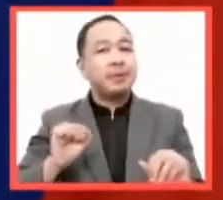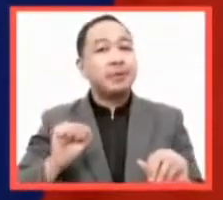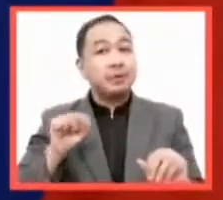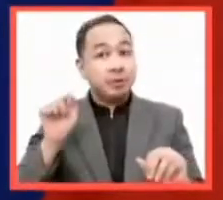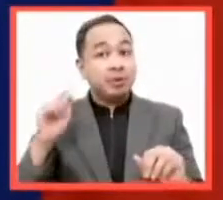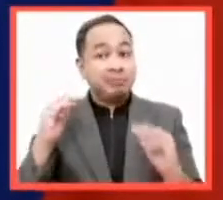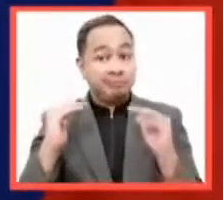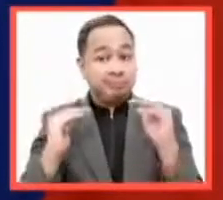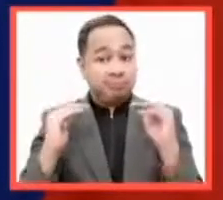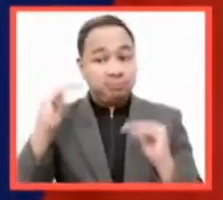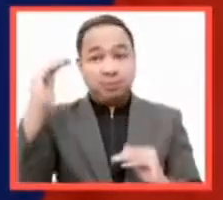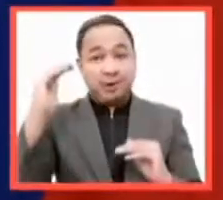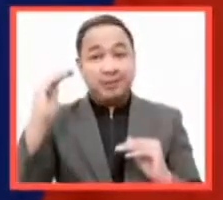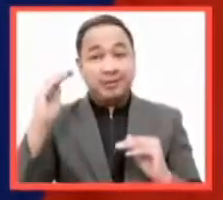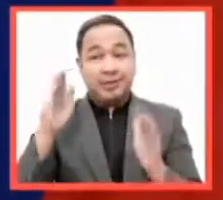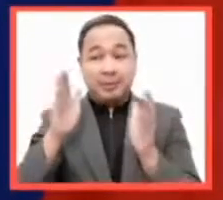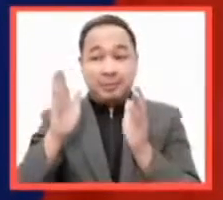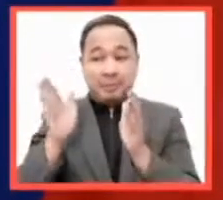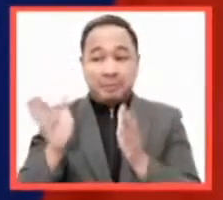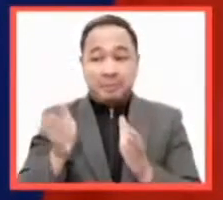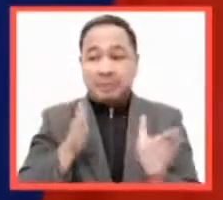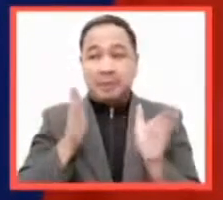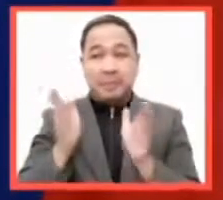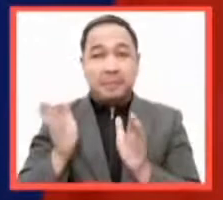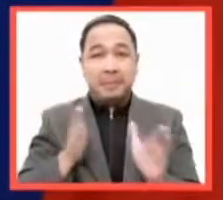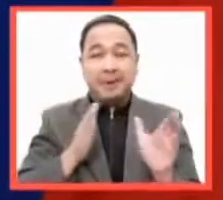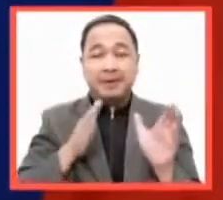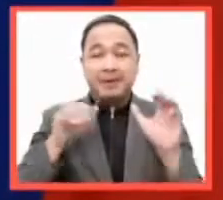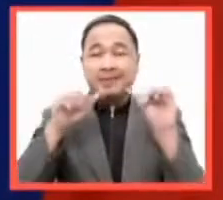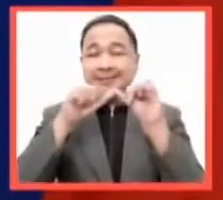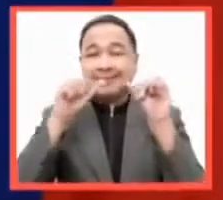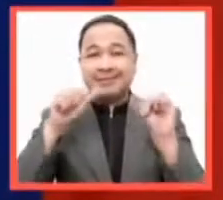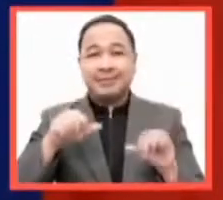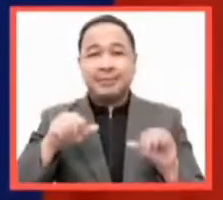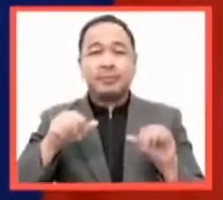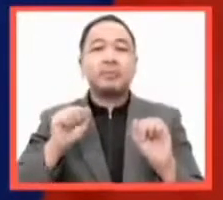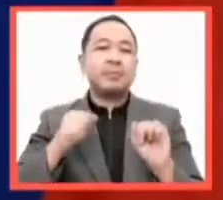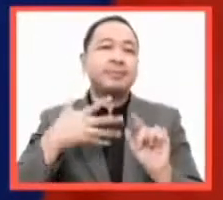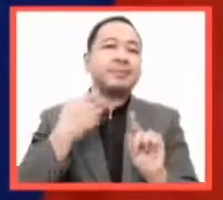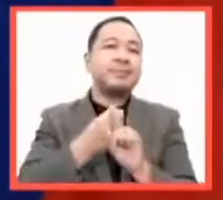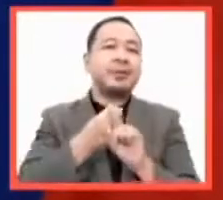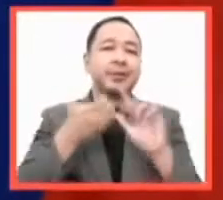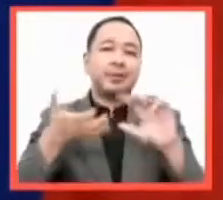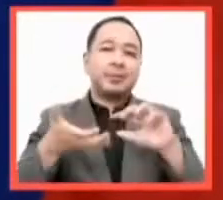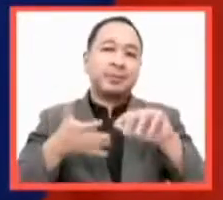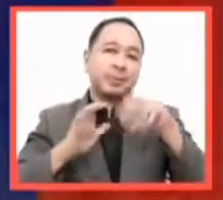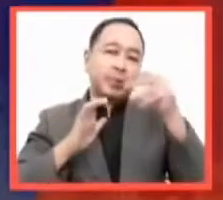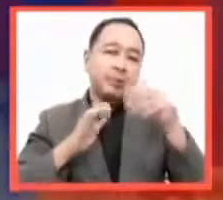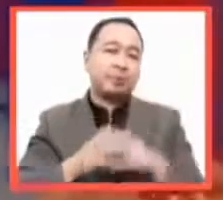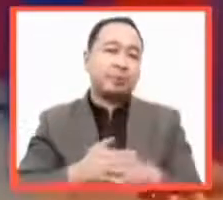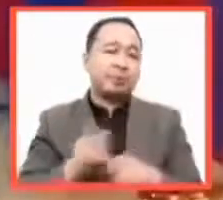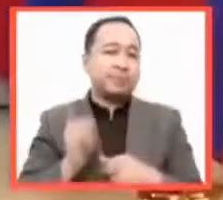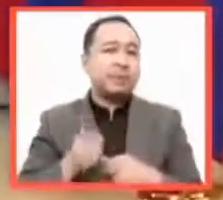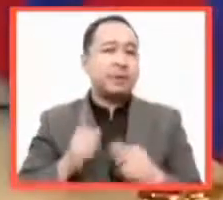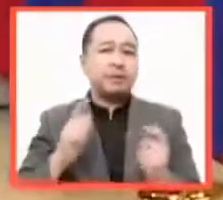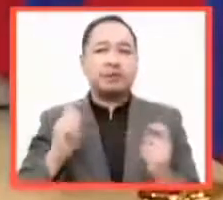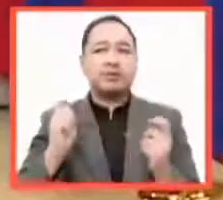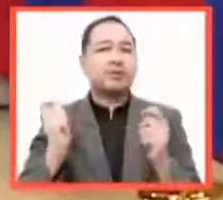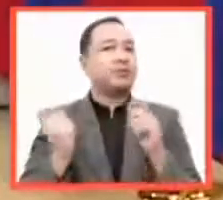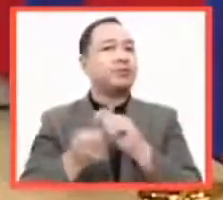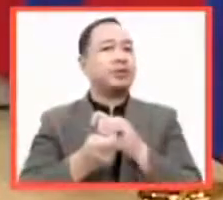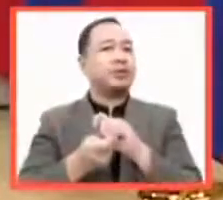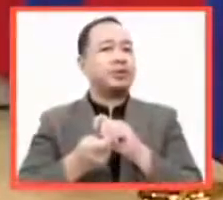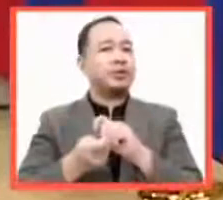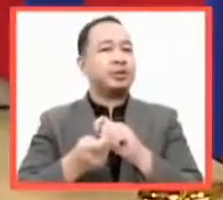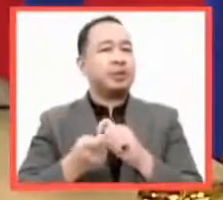is inherently volatile. We have to reverse course.